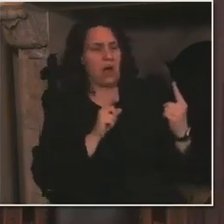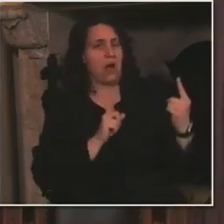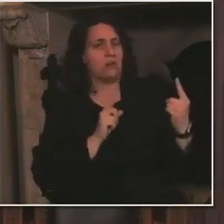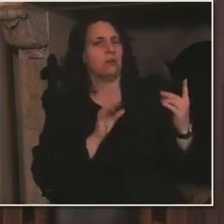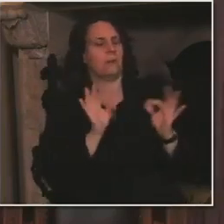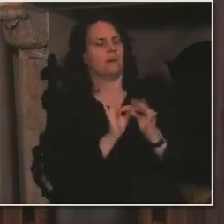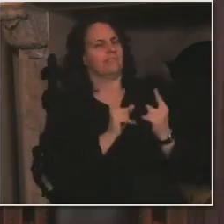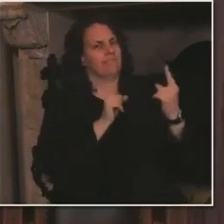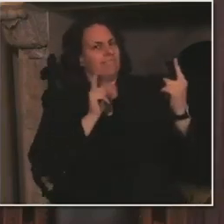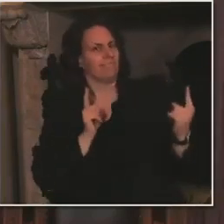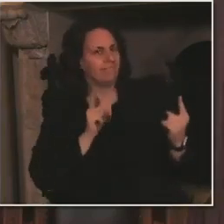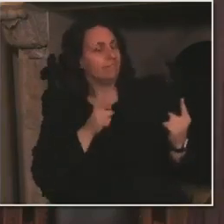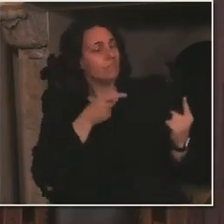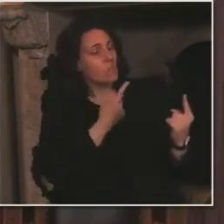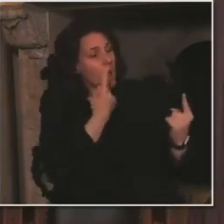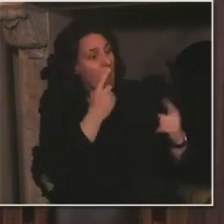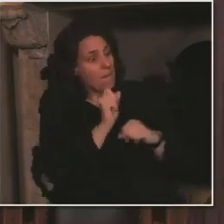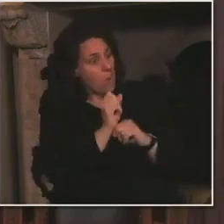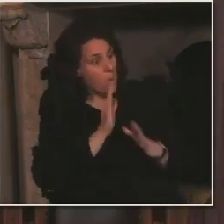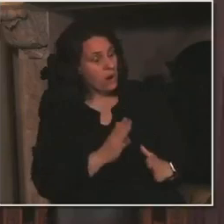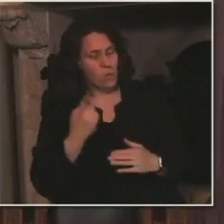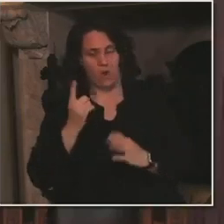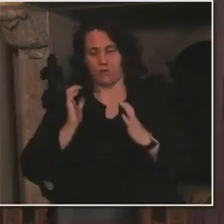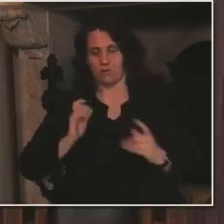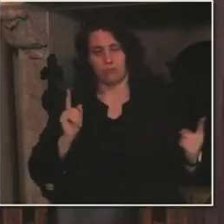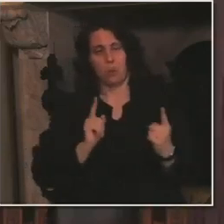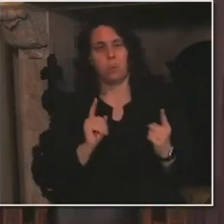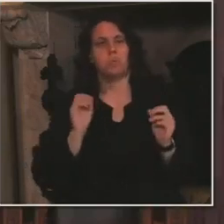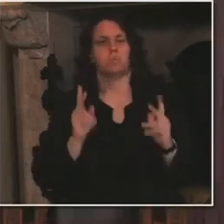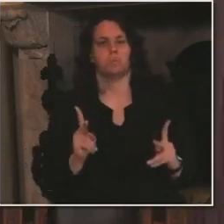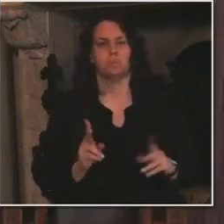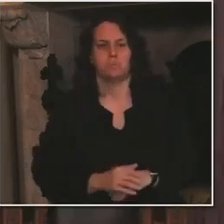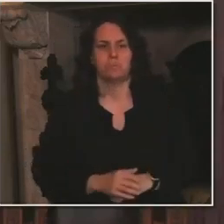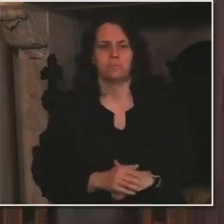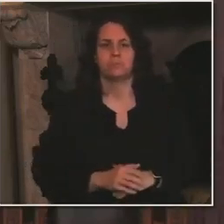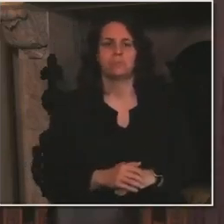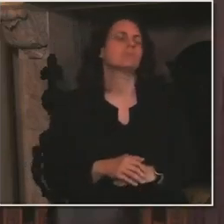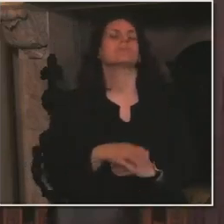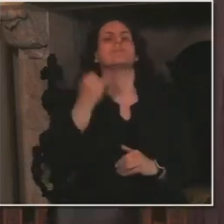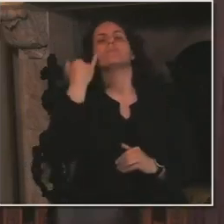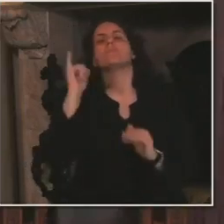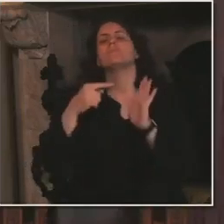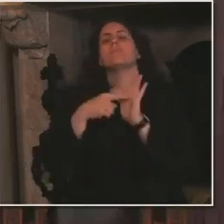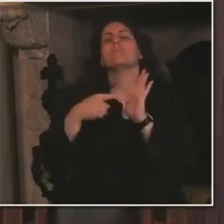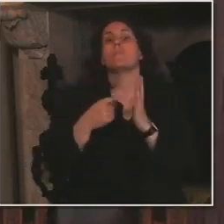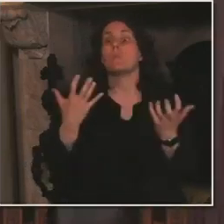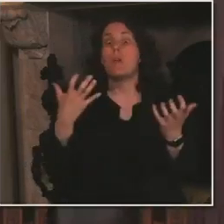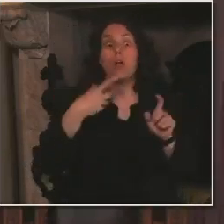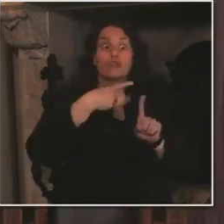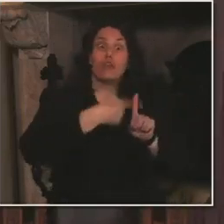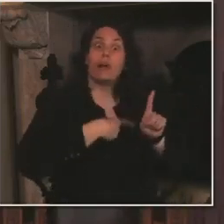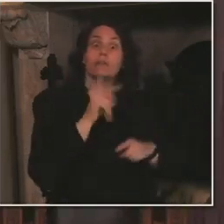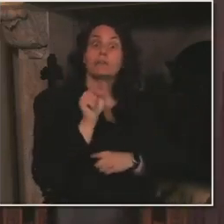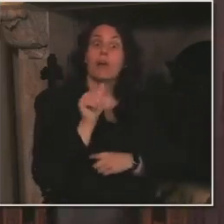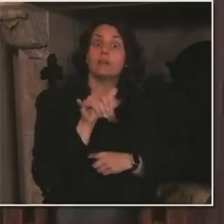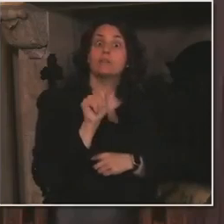somebody that's renting a kayak. And it seems that we are able to do this in a way that's